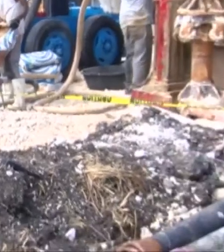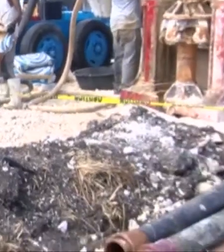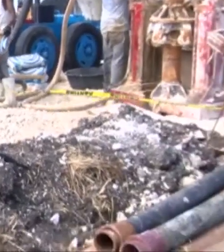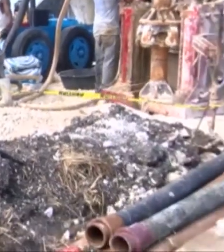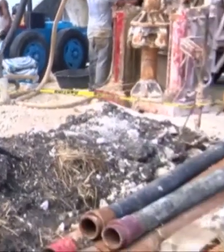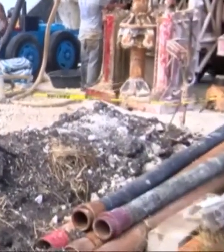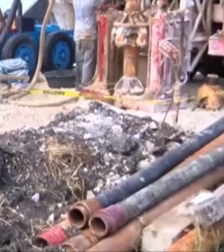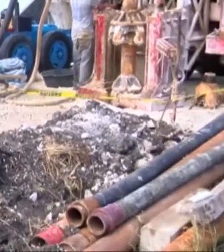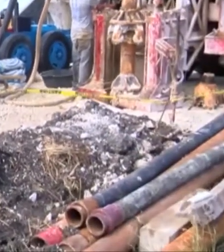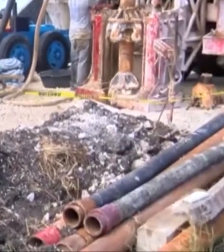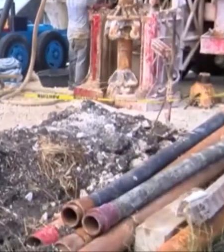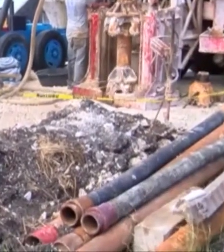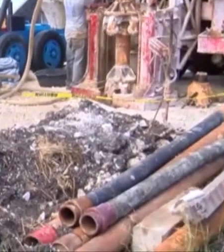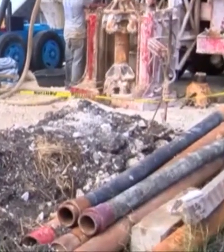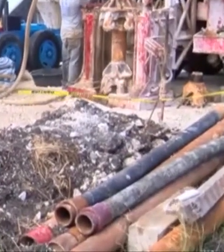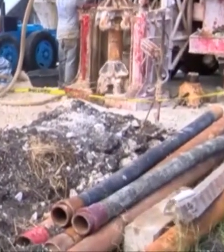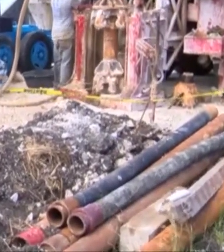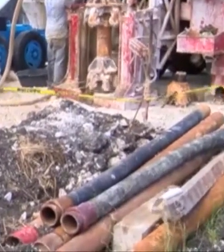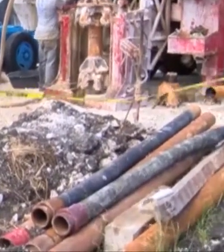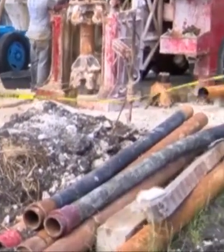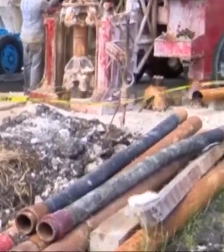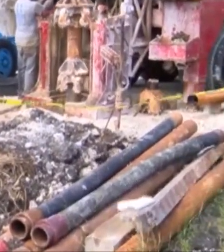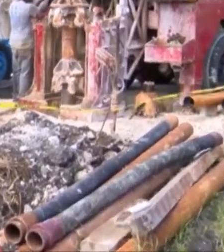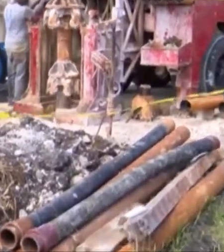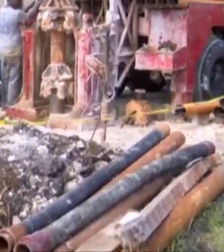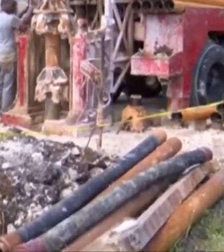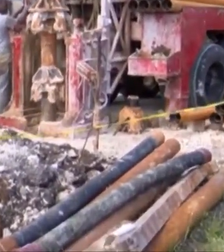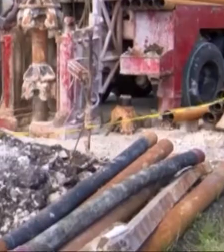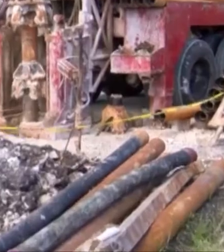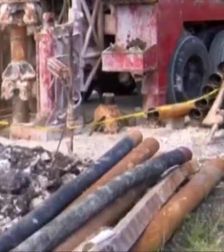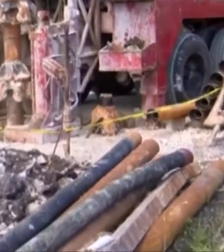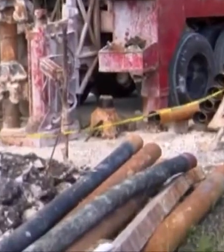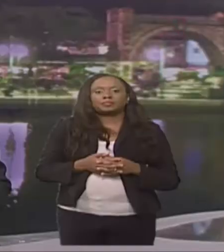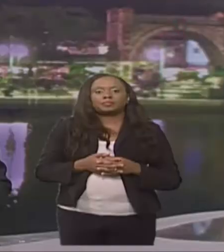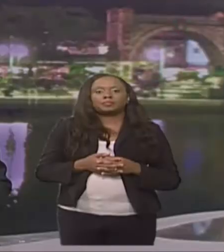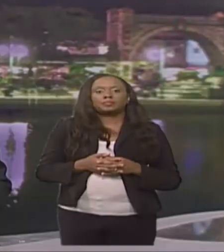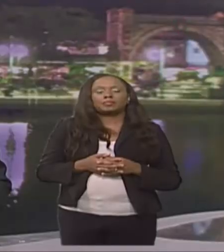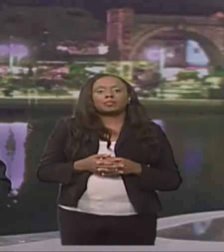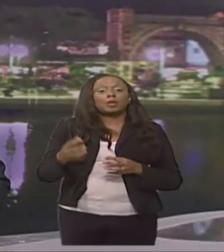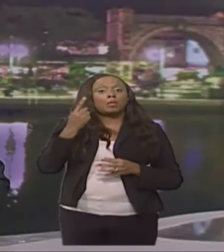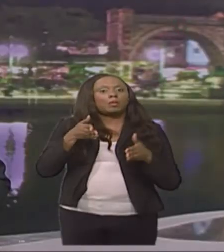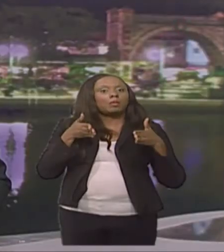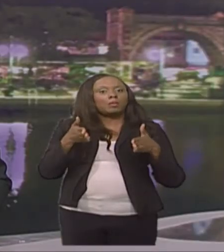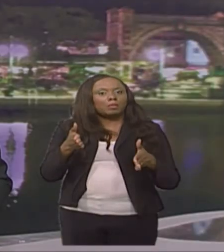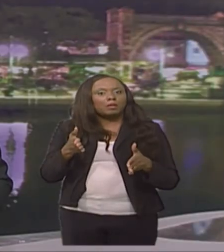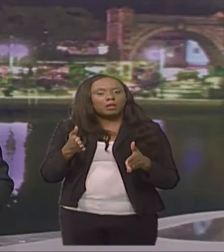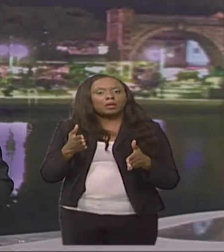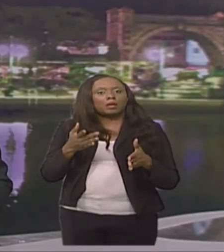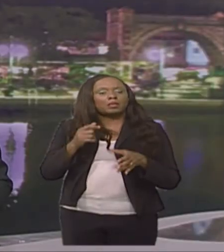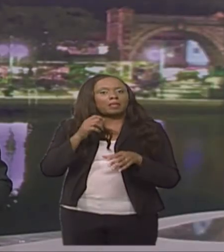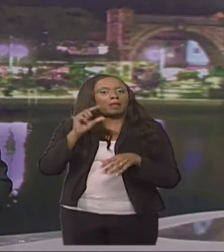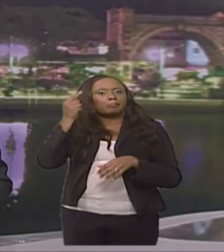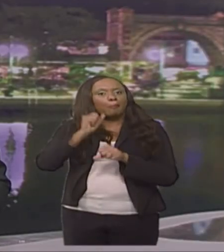once construction of the boreholes has been completed. Sharika Griffith, CBC News. Thanks, Sharika. Well, one way